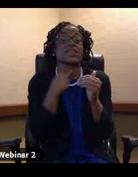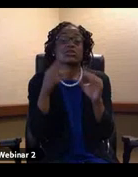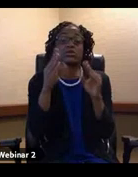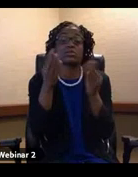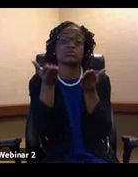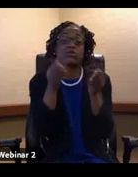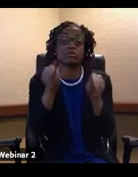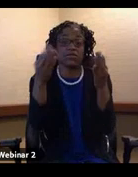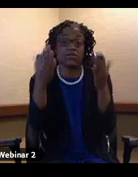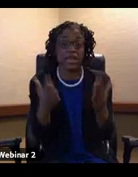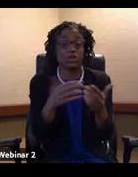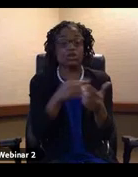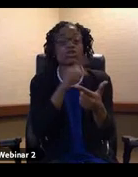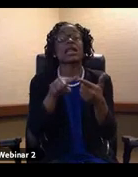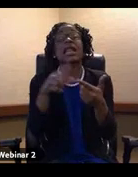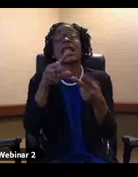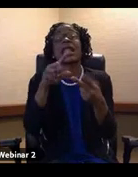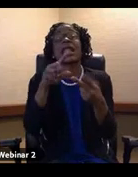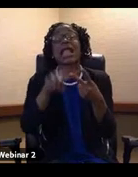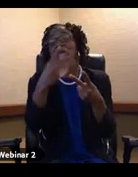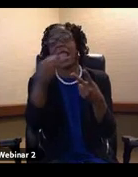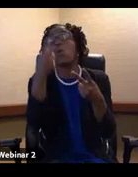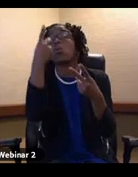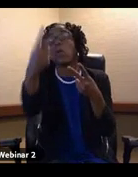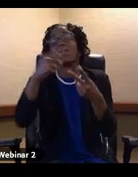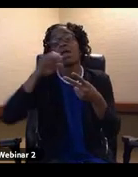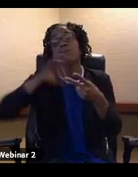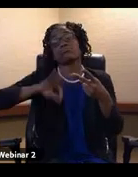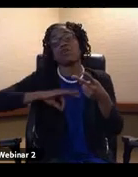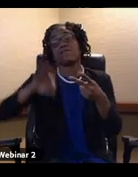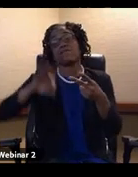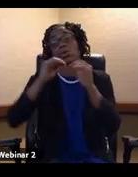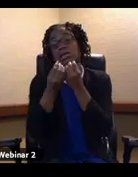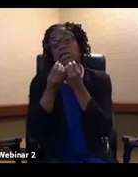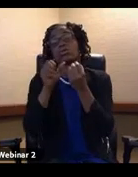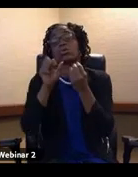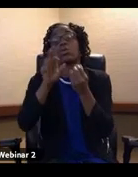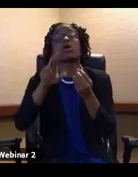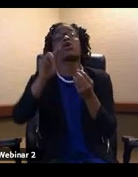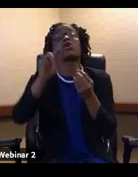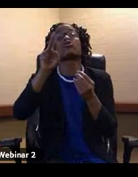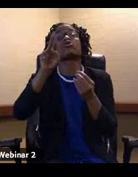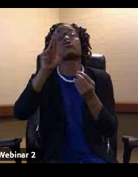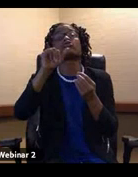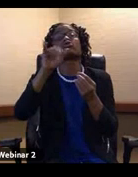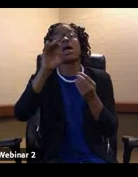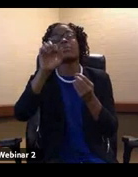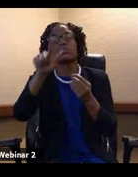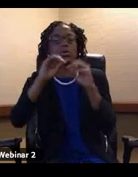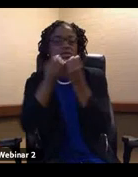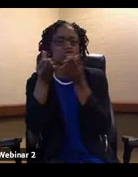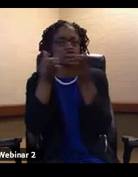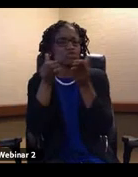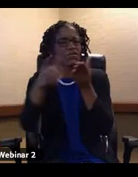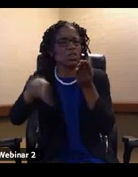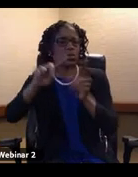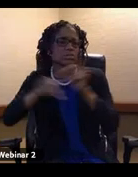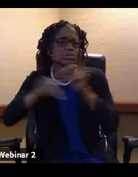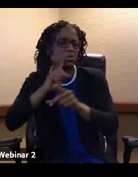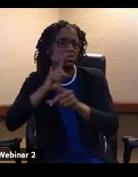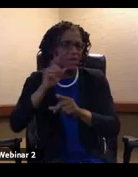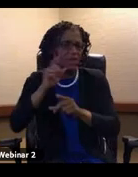service provider and at least one nonprofit organization or tribal organization serving individuals with disabilities and